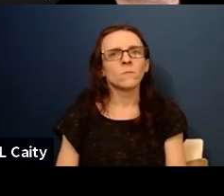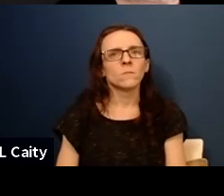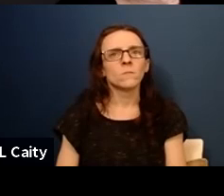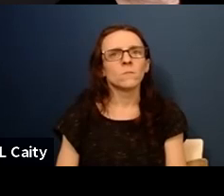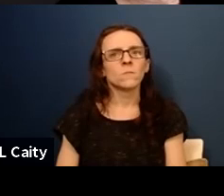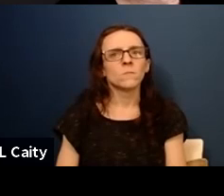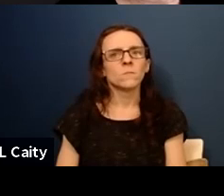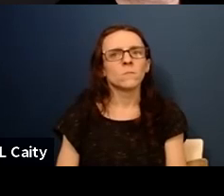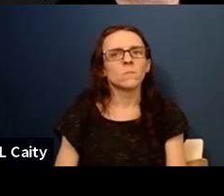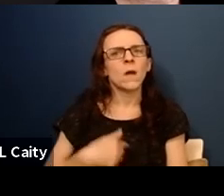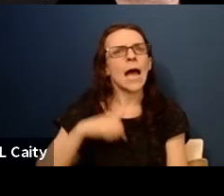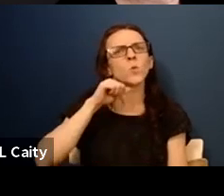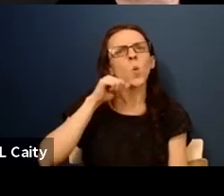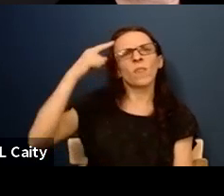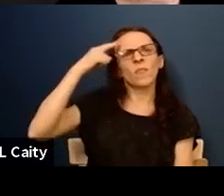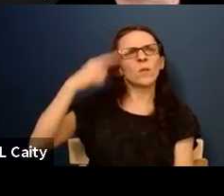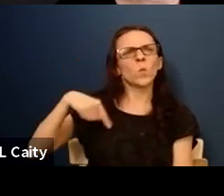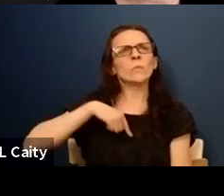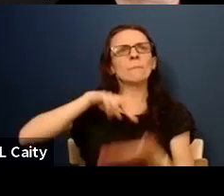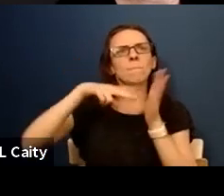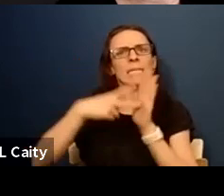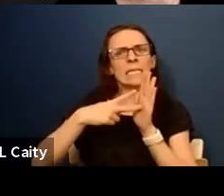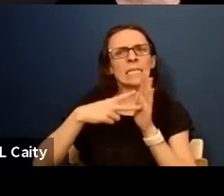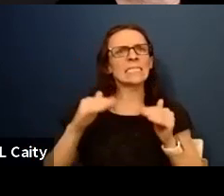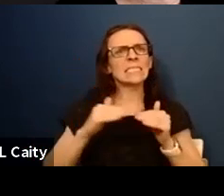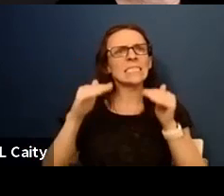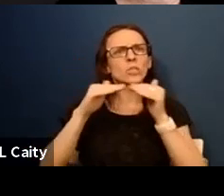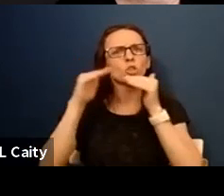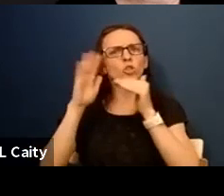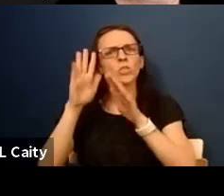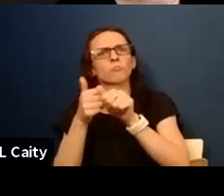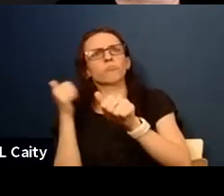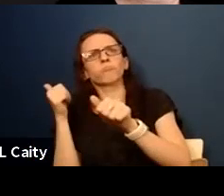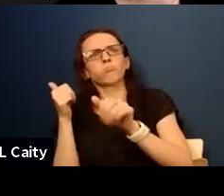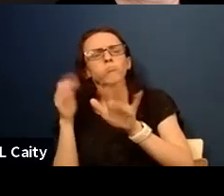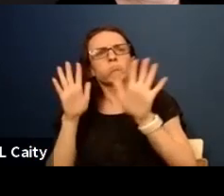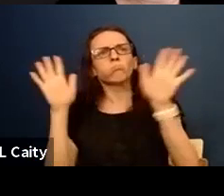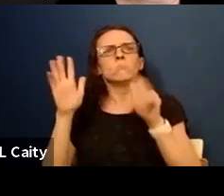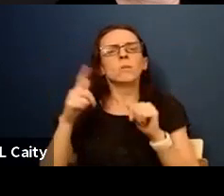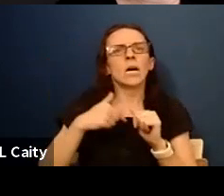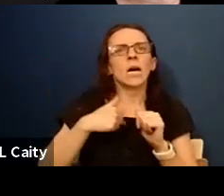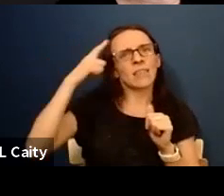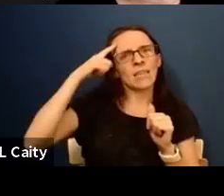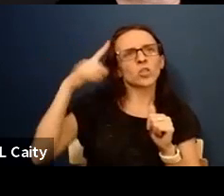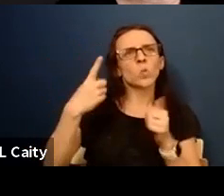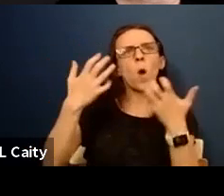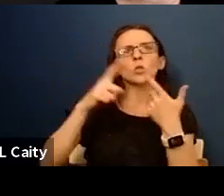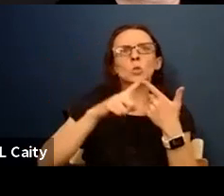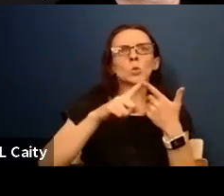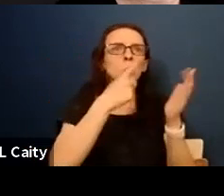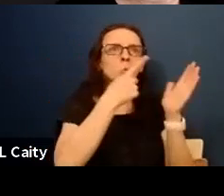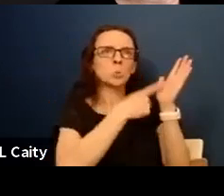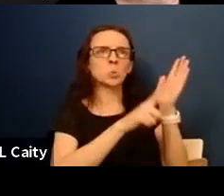moving away from tiers at this point. It's just confirming with the data that we're getting the type of